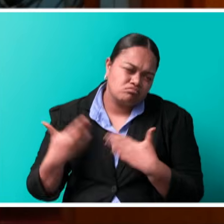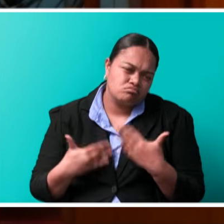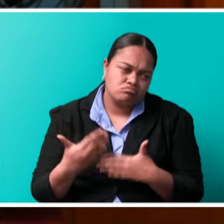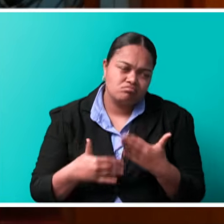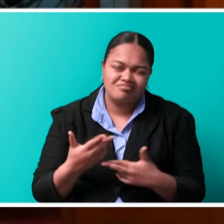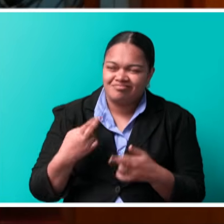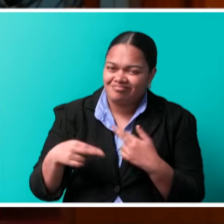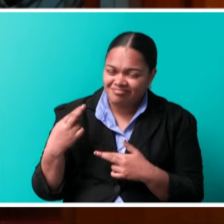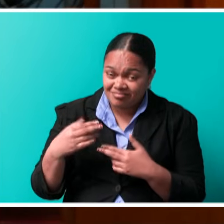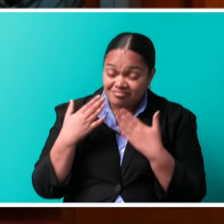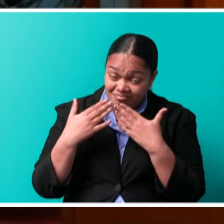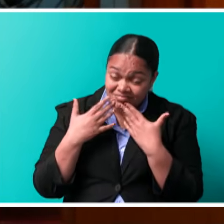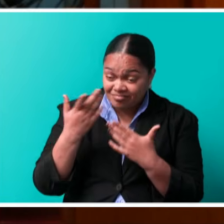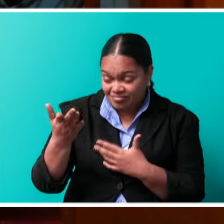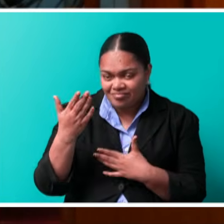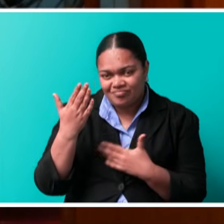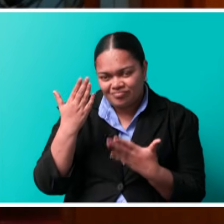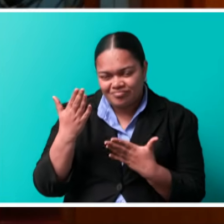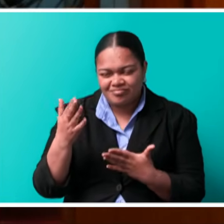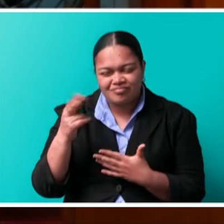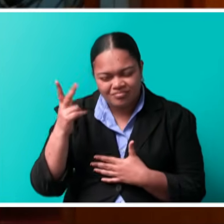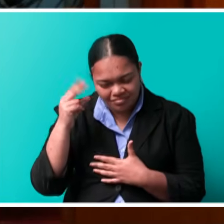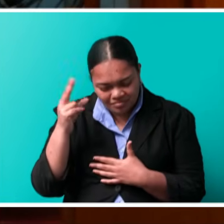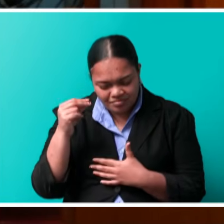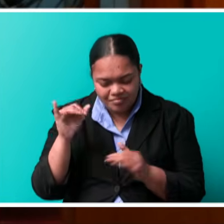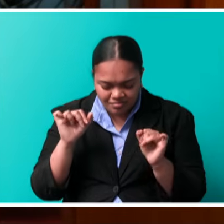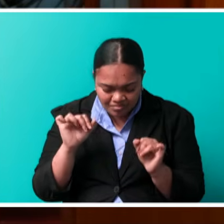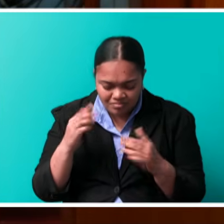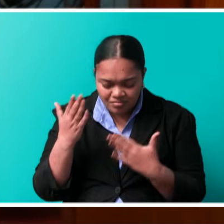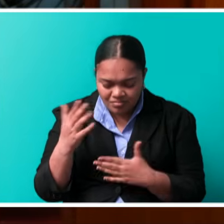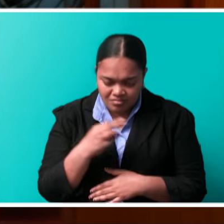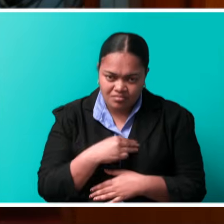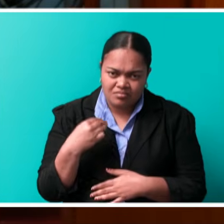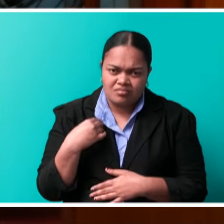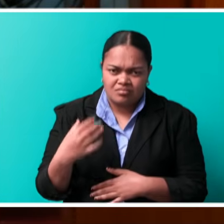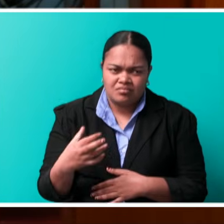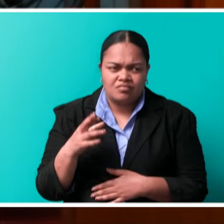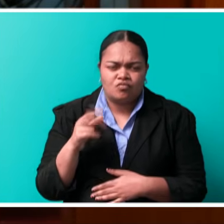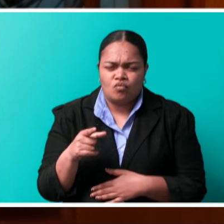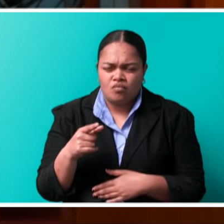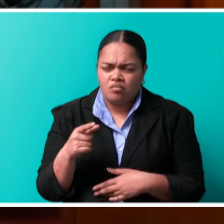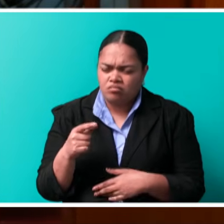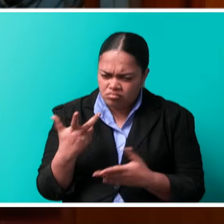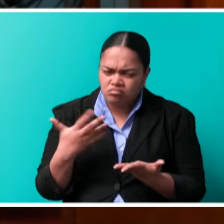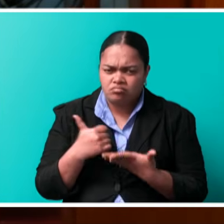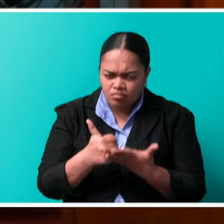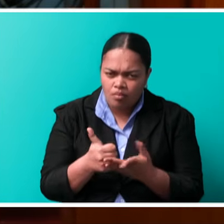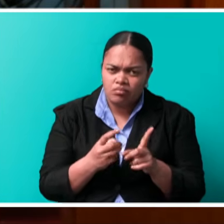thank the Honourable Minister for Itoke Affairs and the Honourable Minister for Regional Development